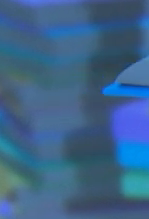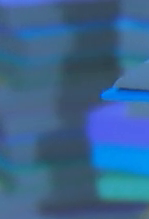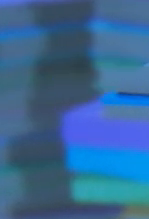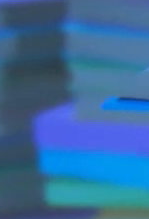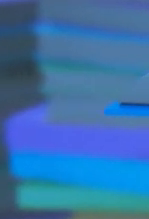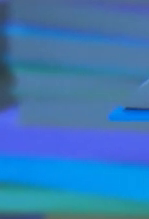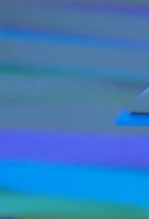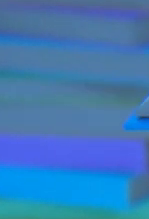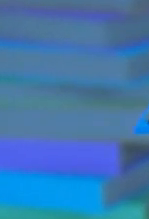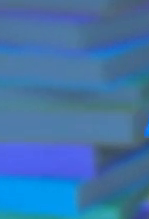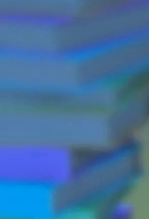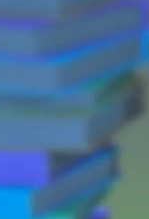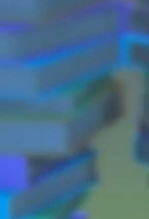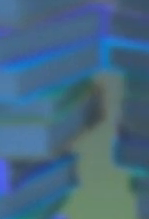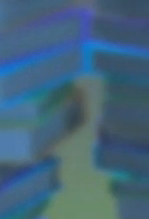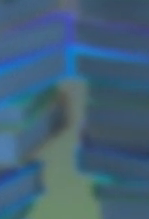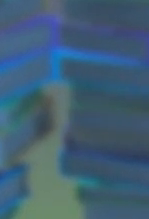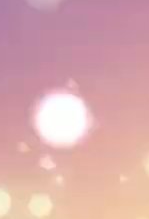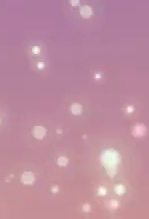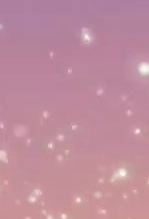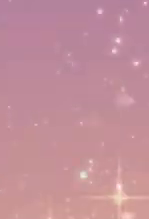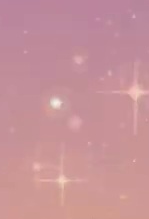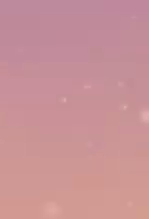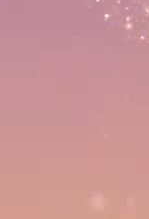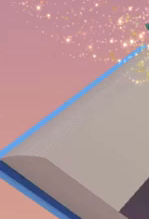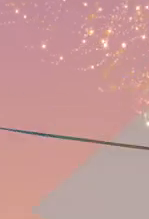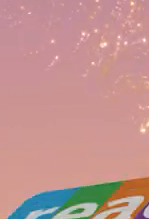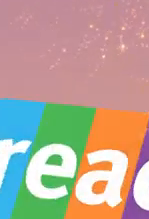right, we'll do that next. See you soon.